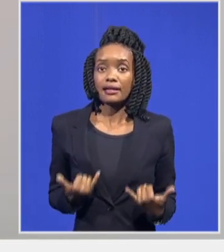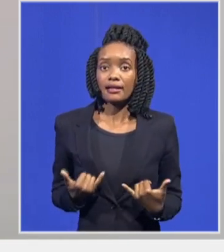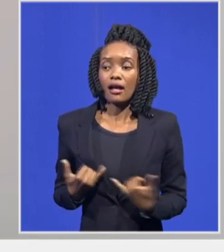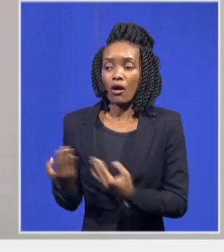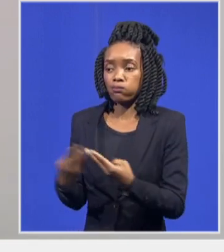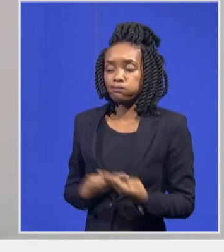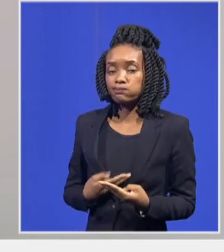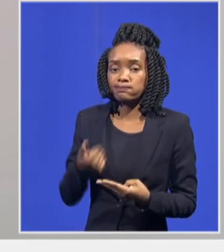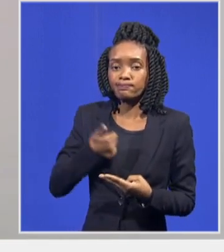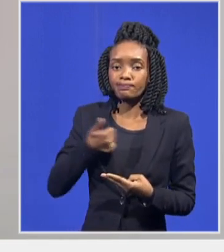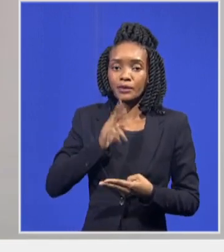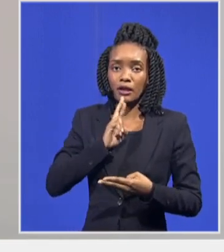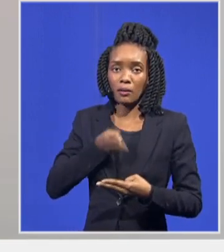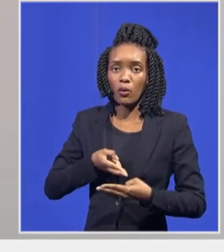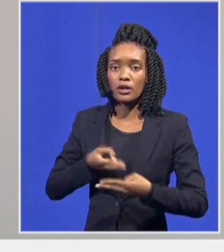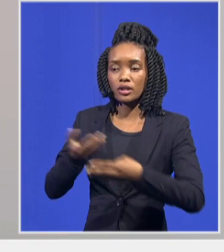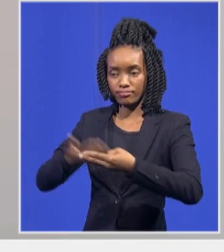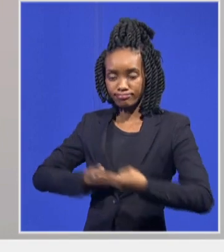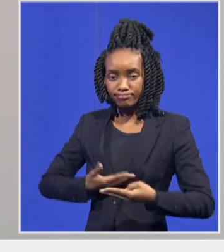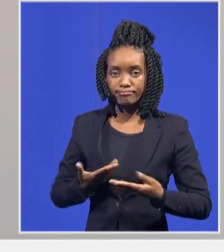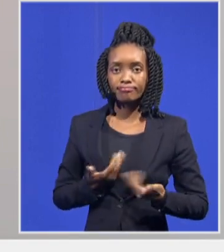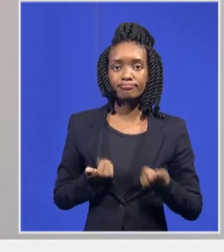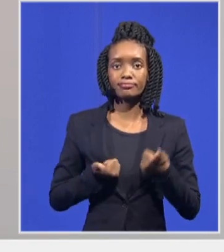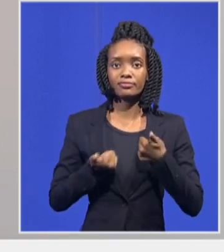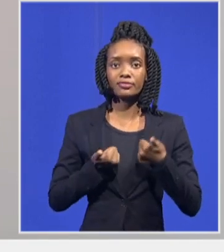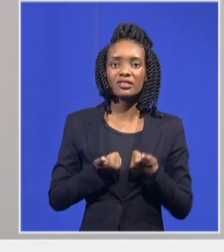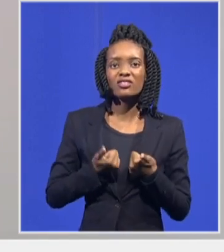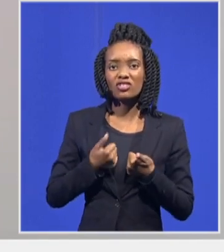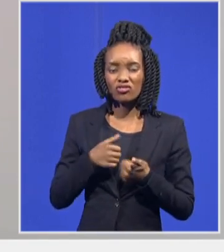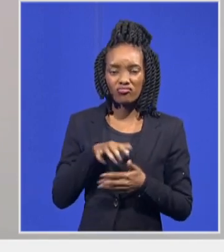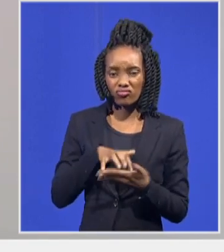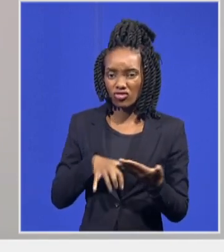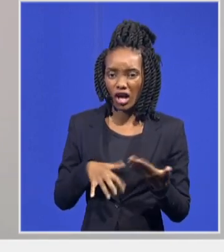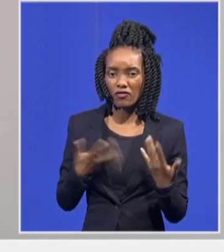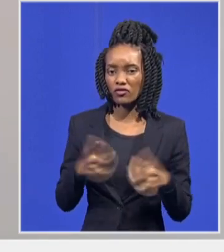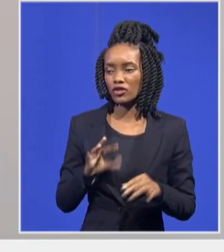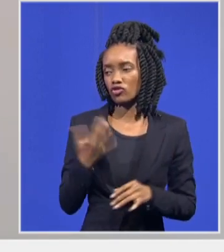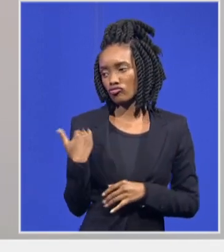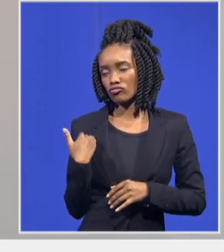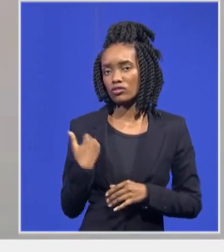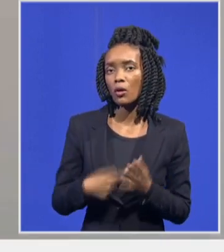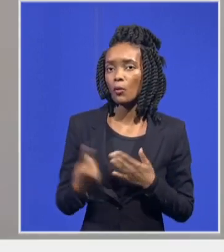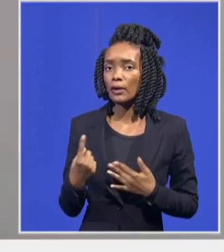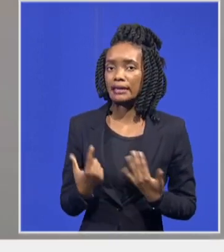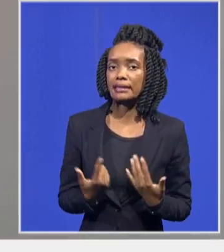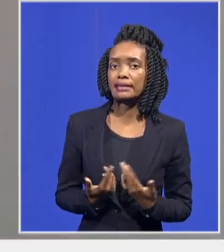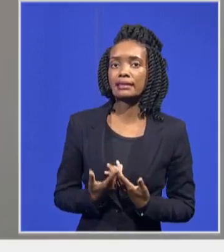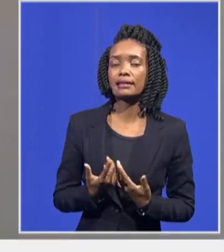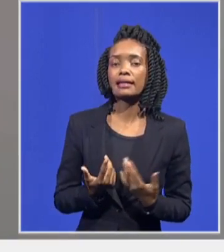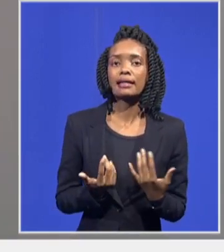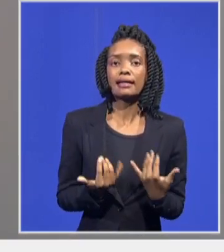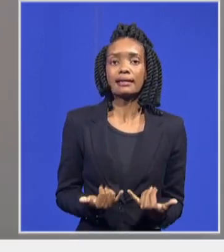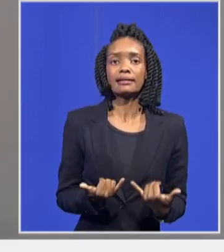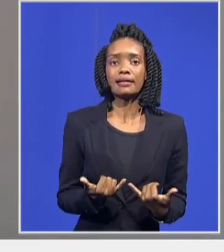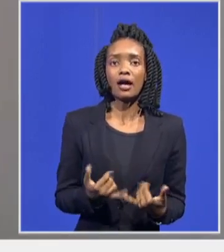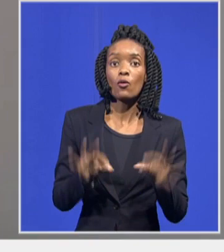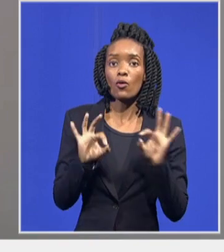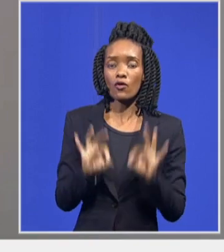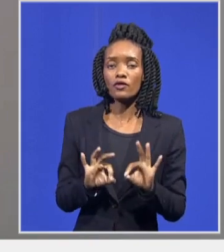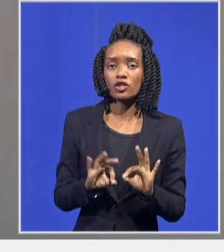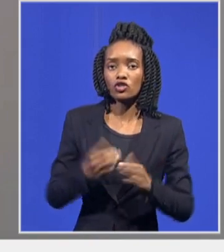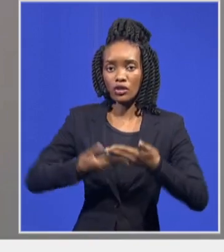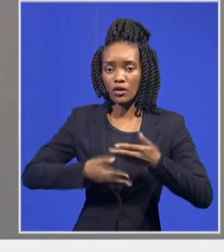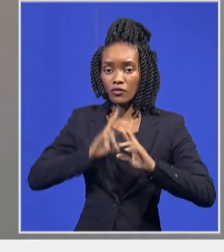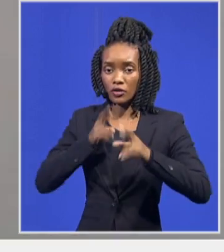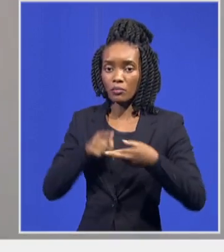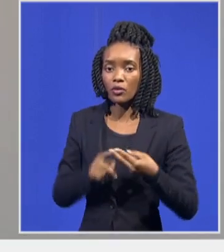that report, we've received a draft some time back, a few weeks ago, but we've now officially received this report as